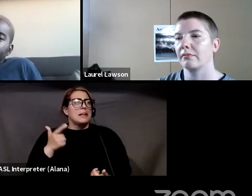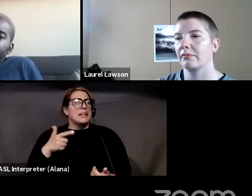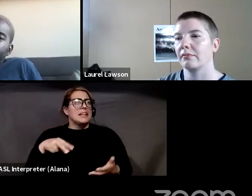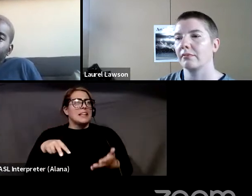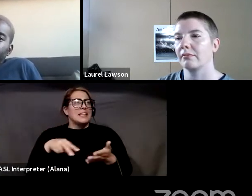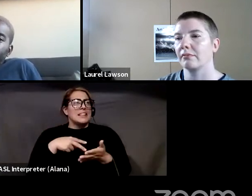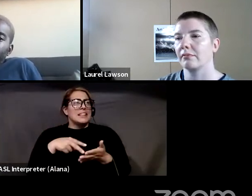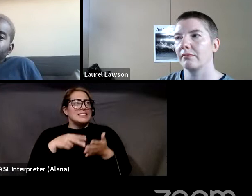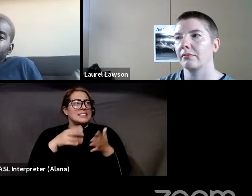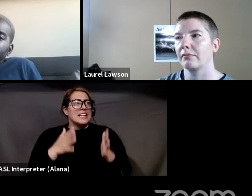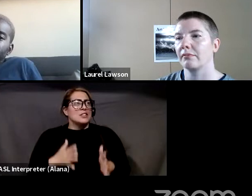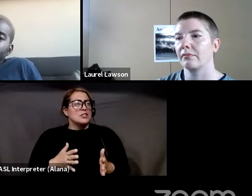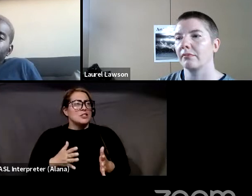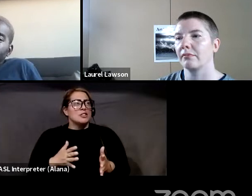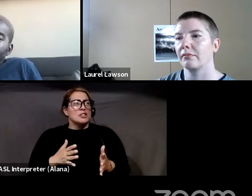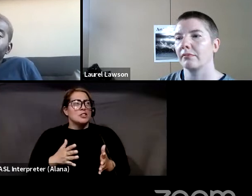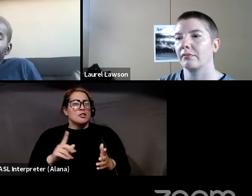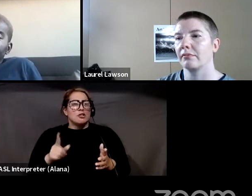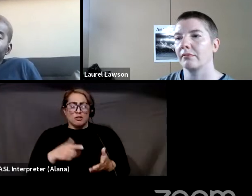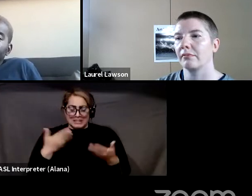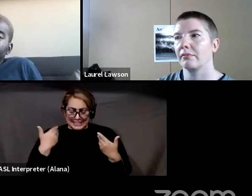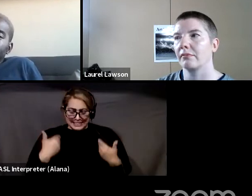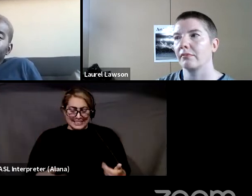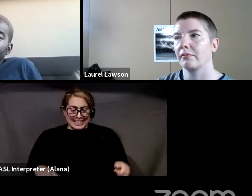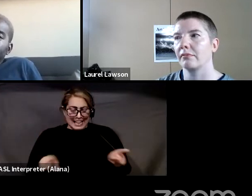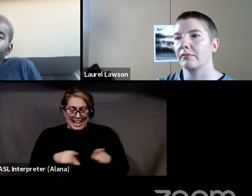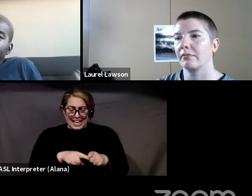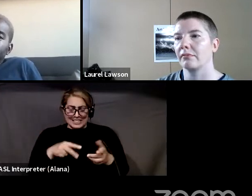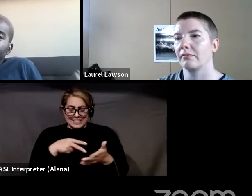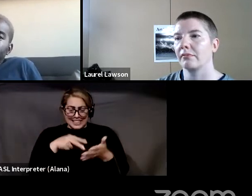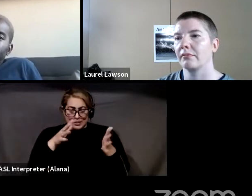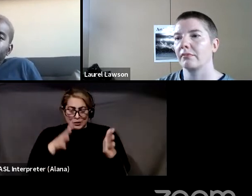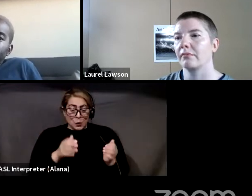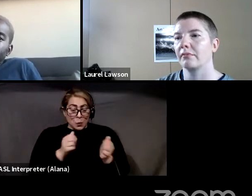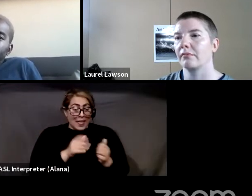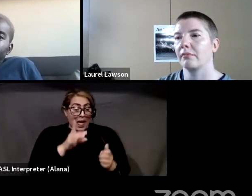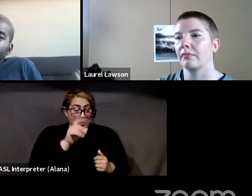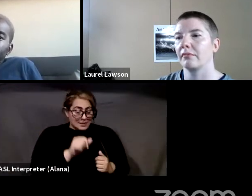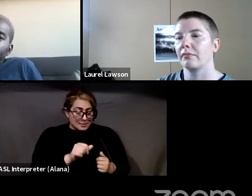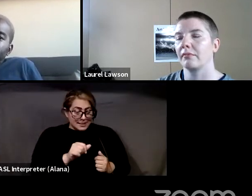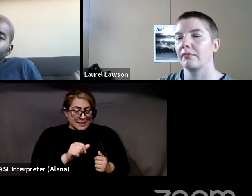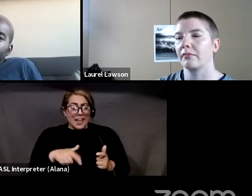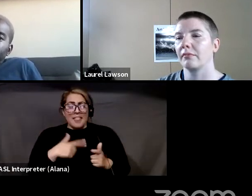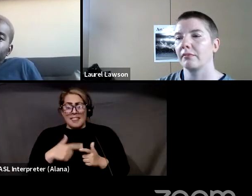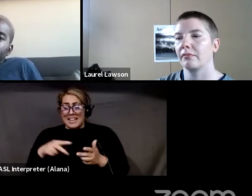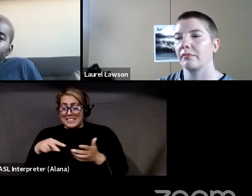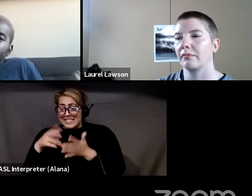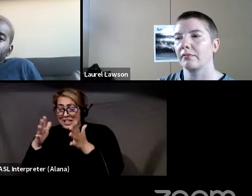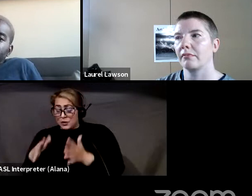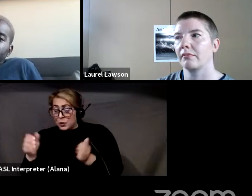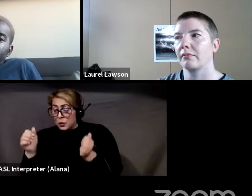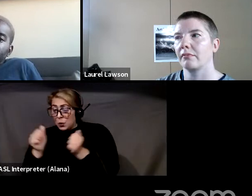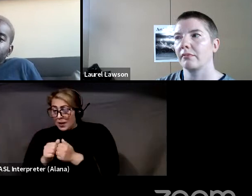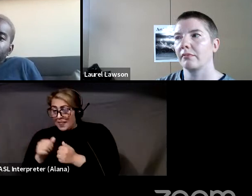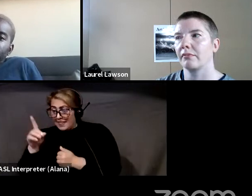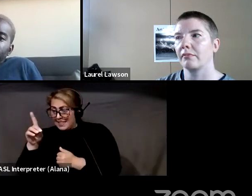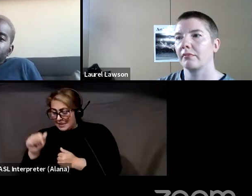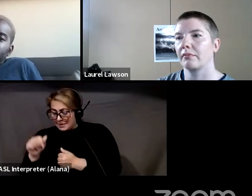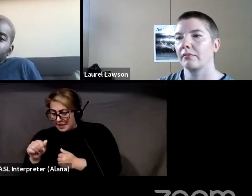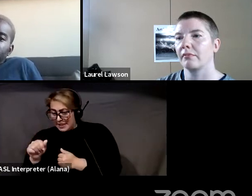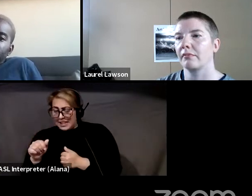without a disability, and then a dancer with a disability, and